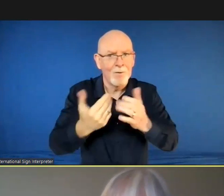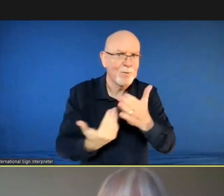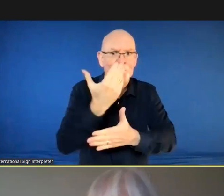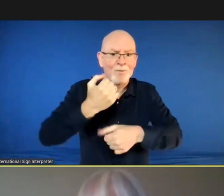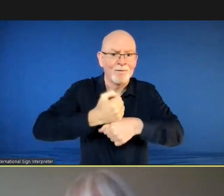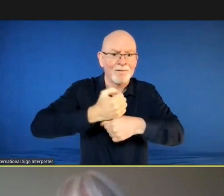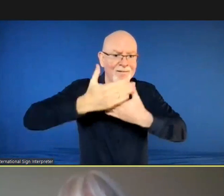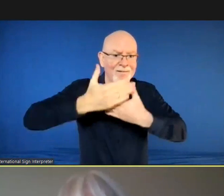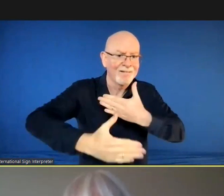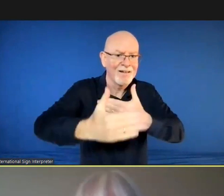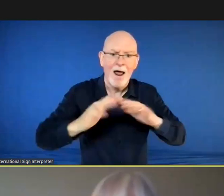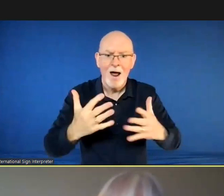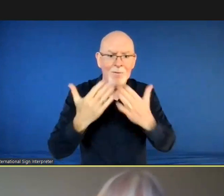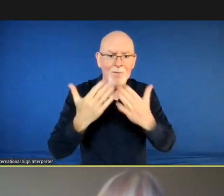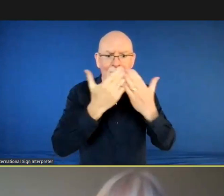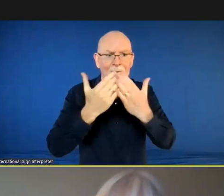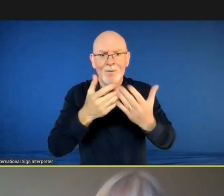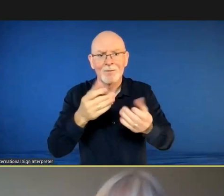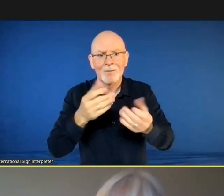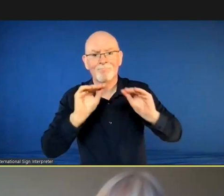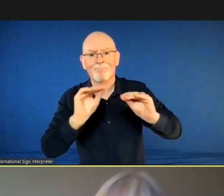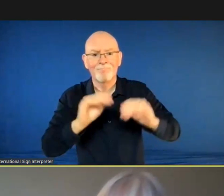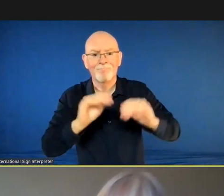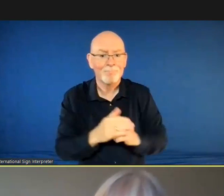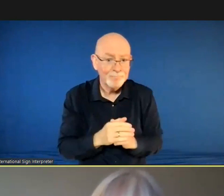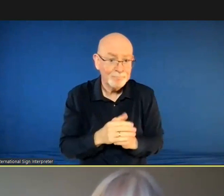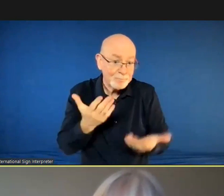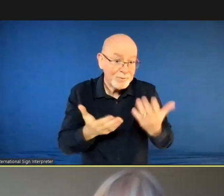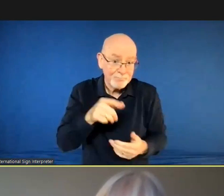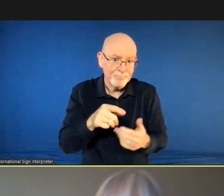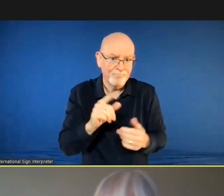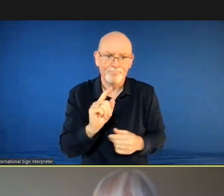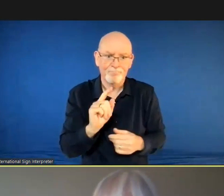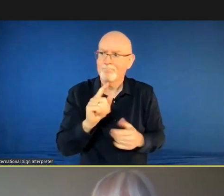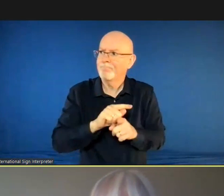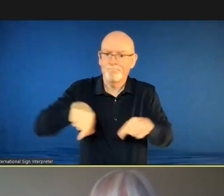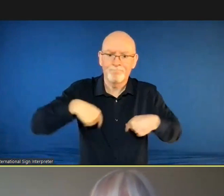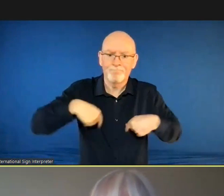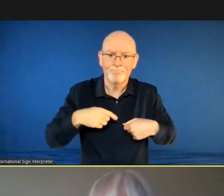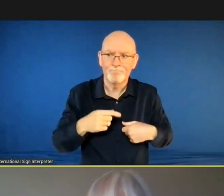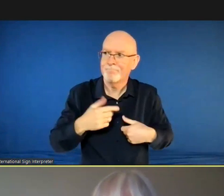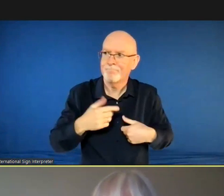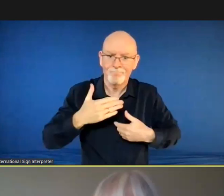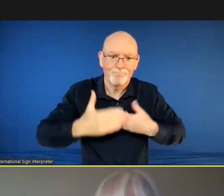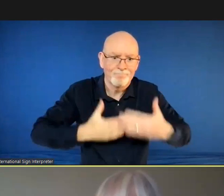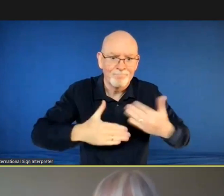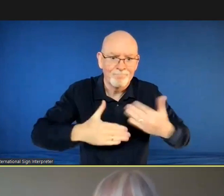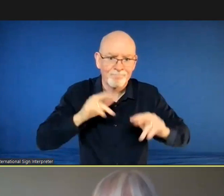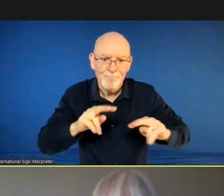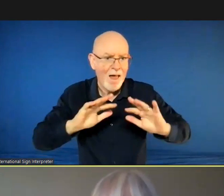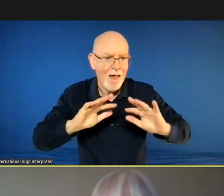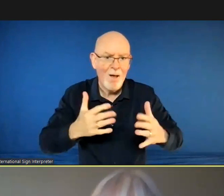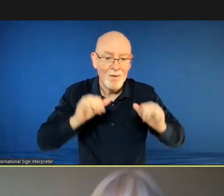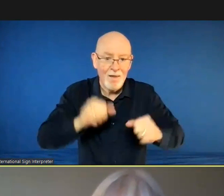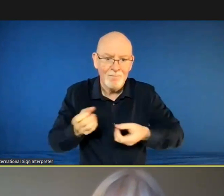at how it could be delivered inclusively, rather than having inclusive education come as an afterthought,